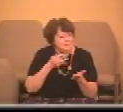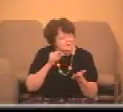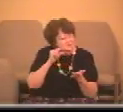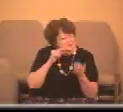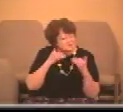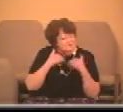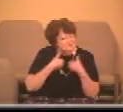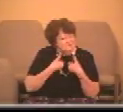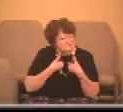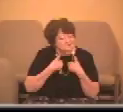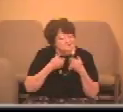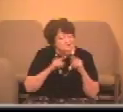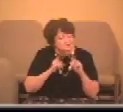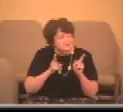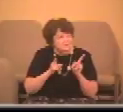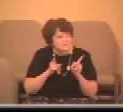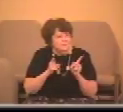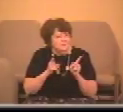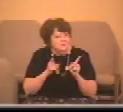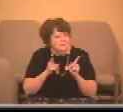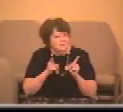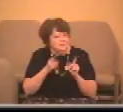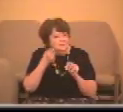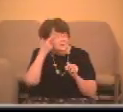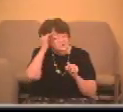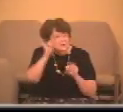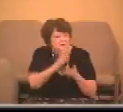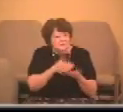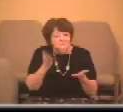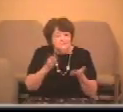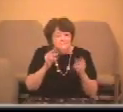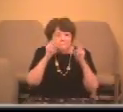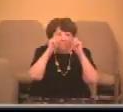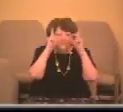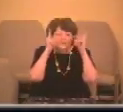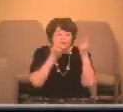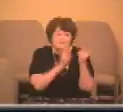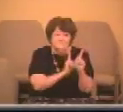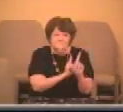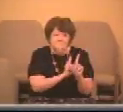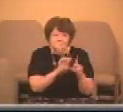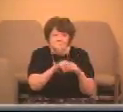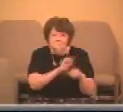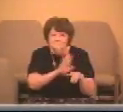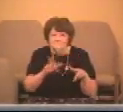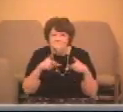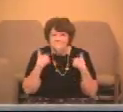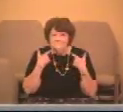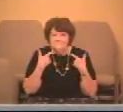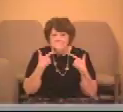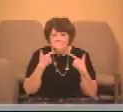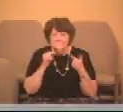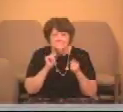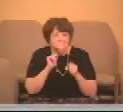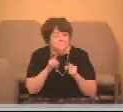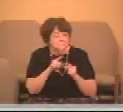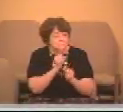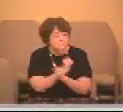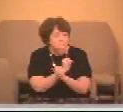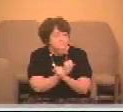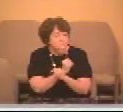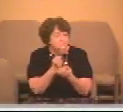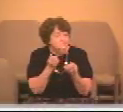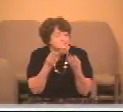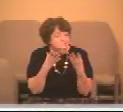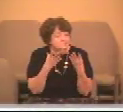but you're weary because something amazing has happened in your life. You've worked